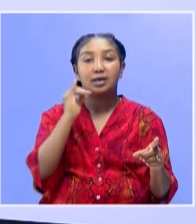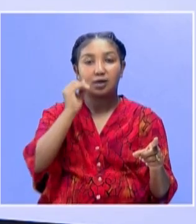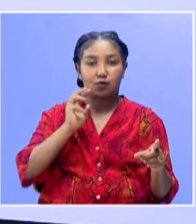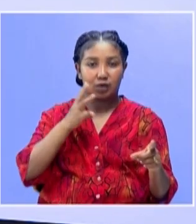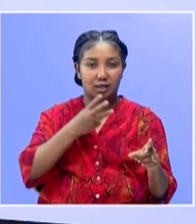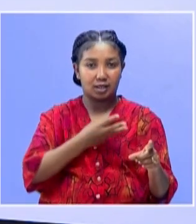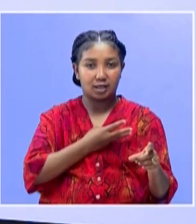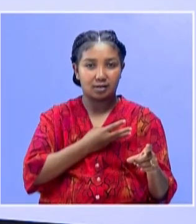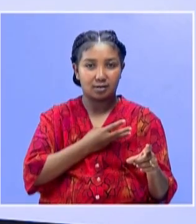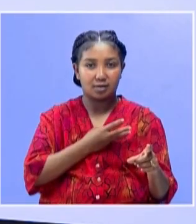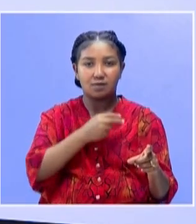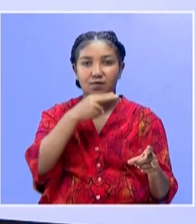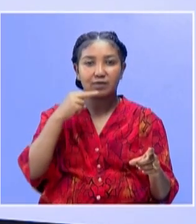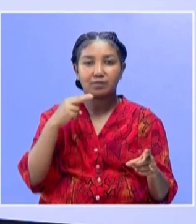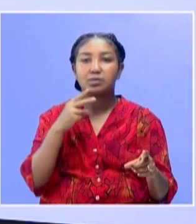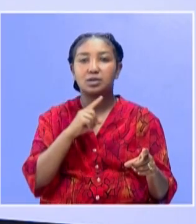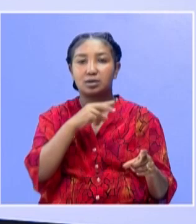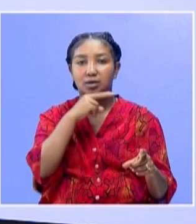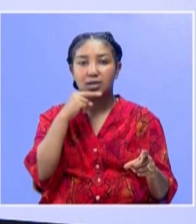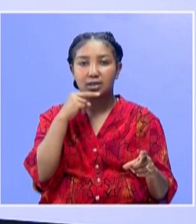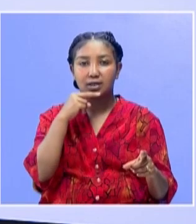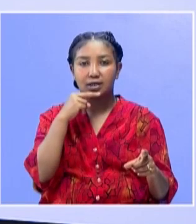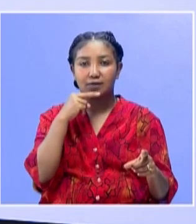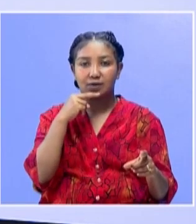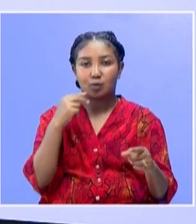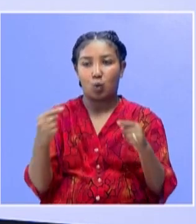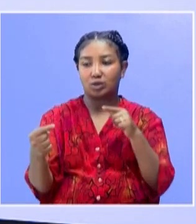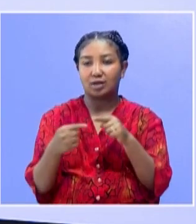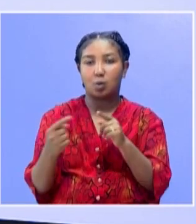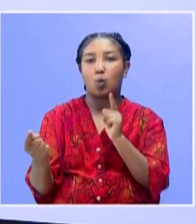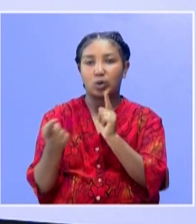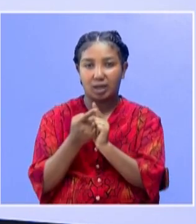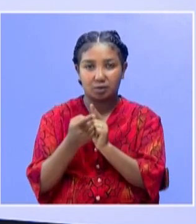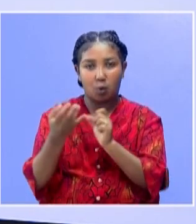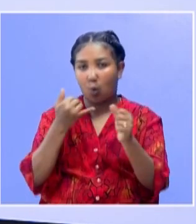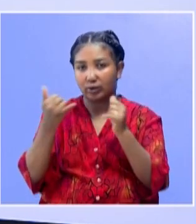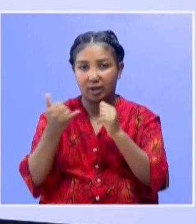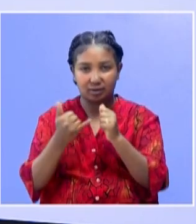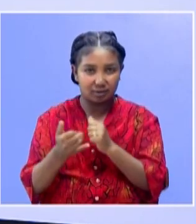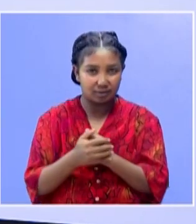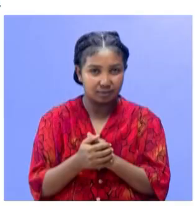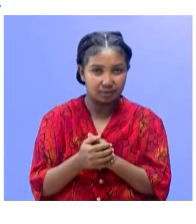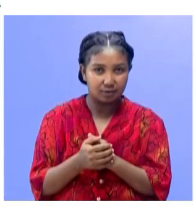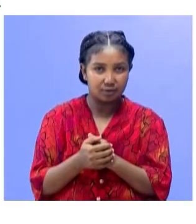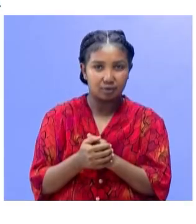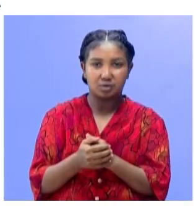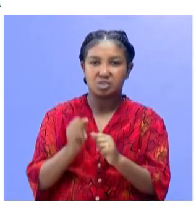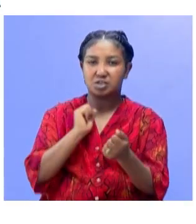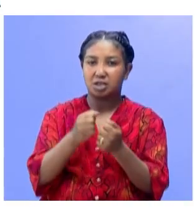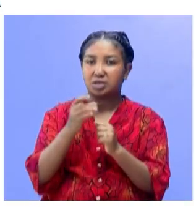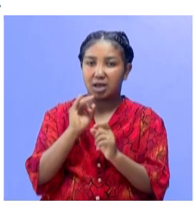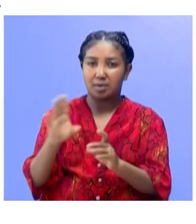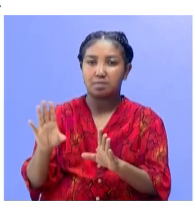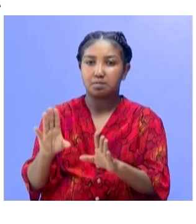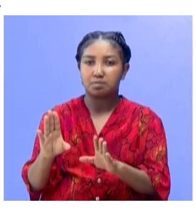we, then our verb is contact. Yes? Our subject, fortunately, is we, so we don't change the verb.